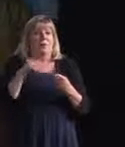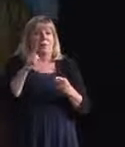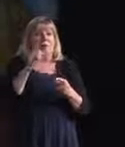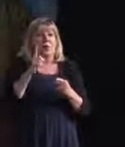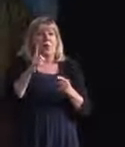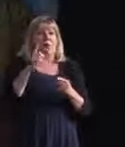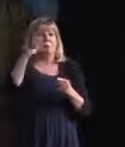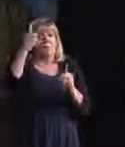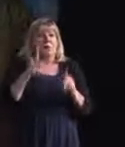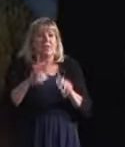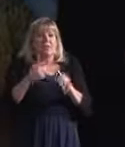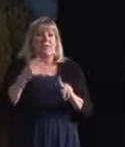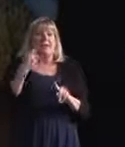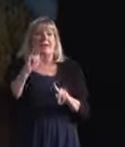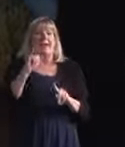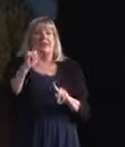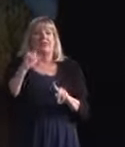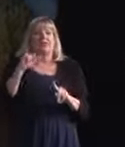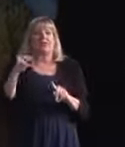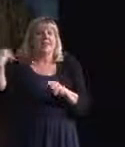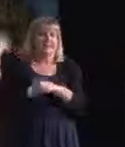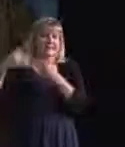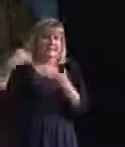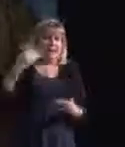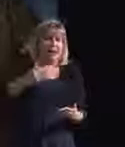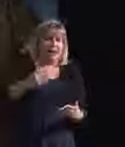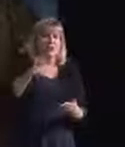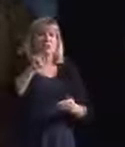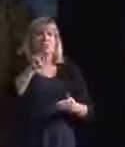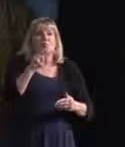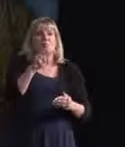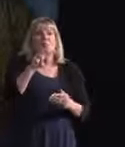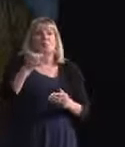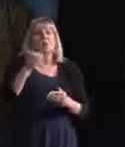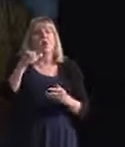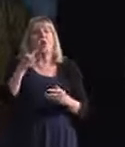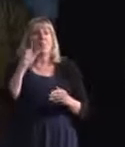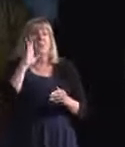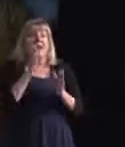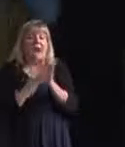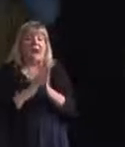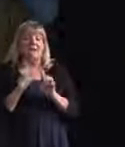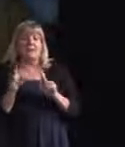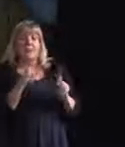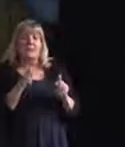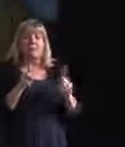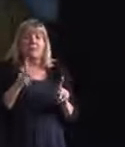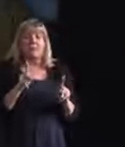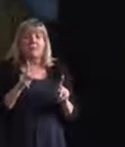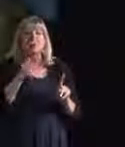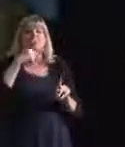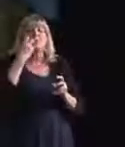was of Haitian descent and who was not, Trujillo's men would ask the terrified detainee